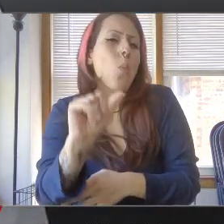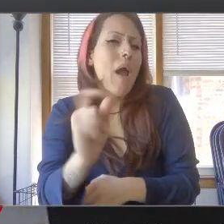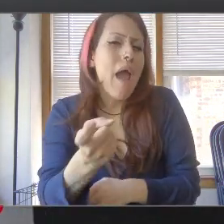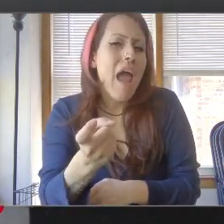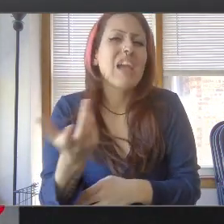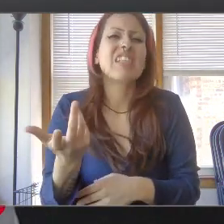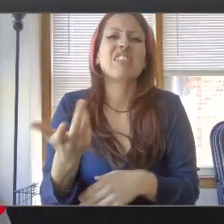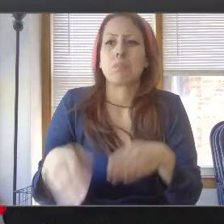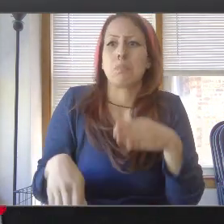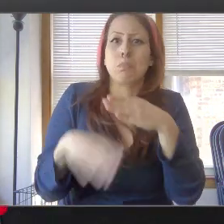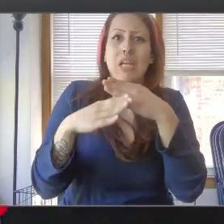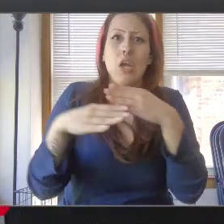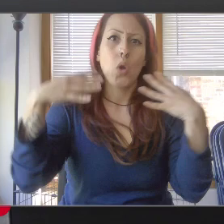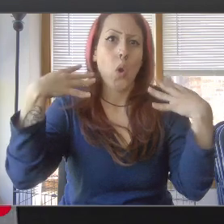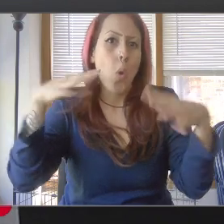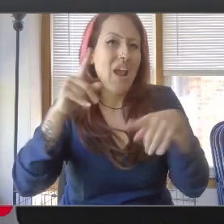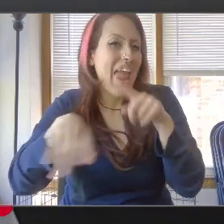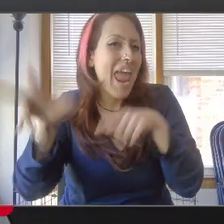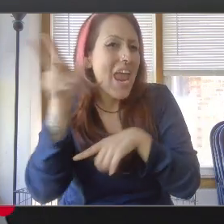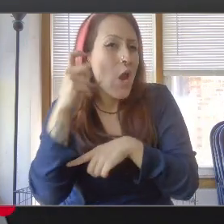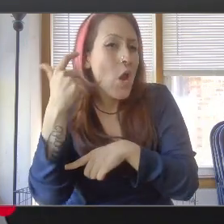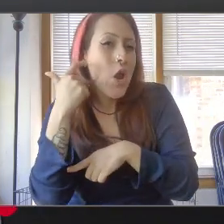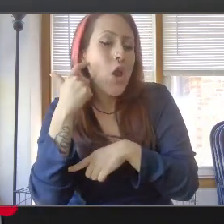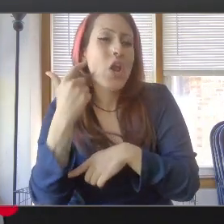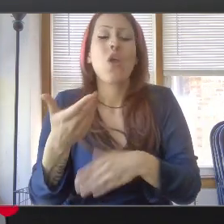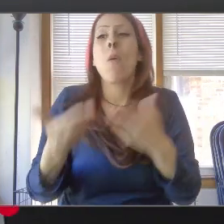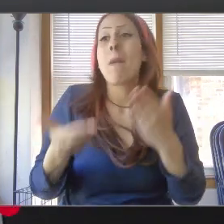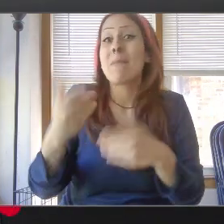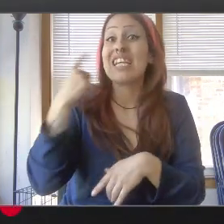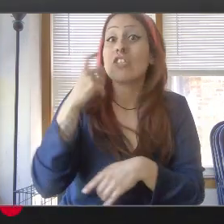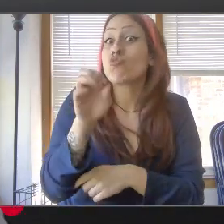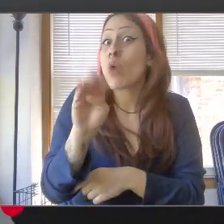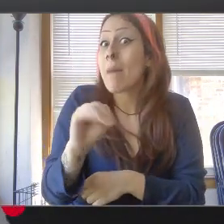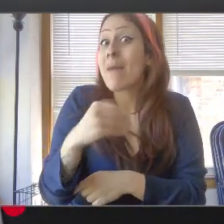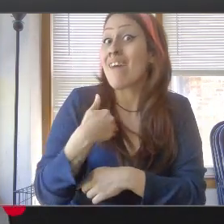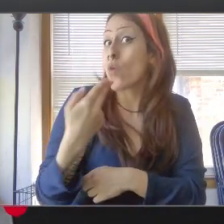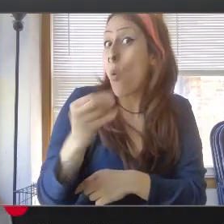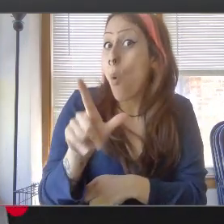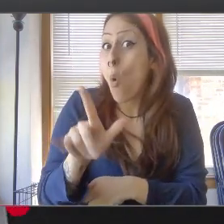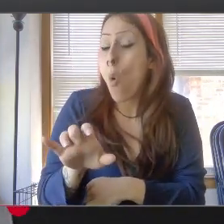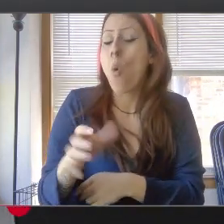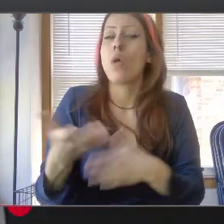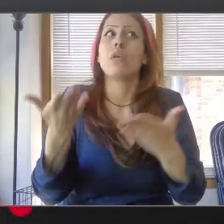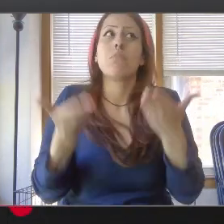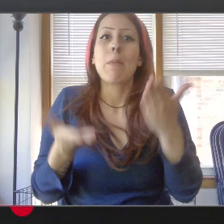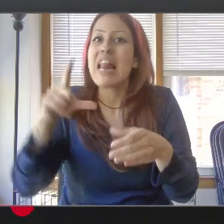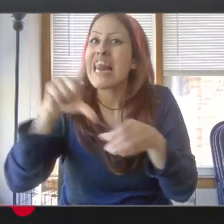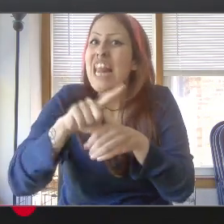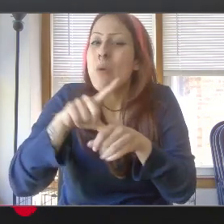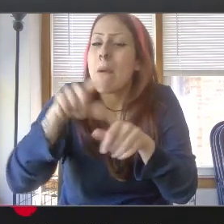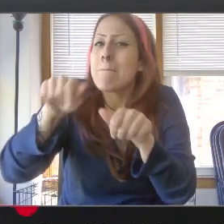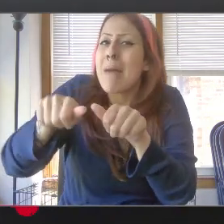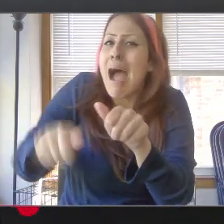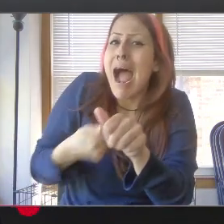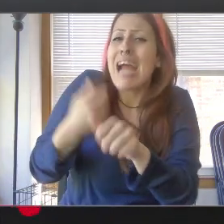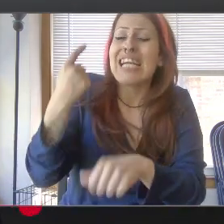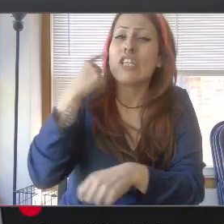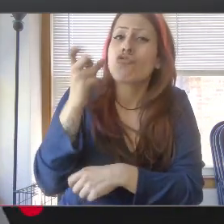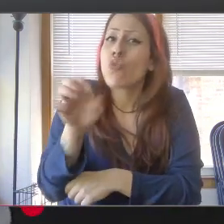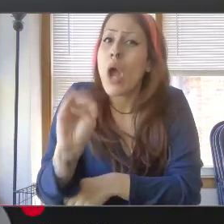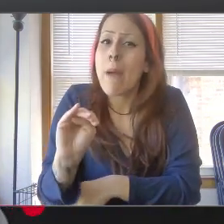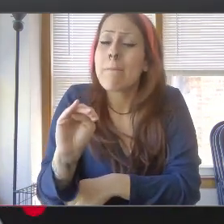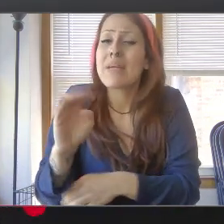fluid behind the eardrum, disconnected ossicles, or even fused ossicles. A simple hearing test is able to